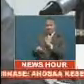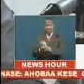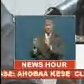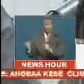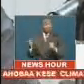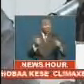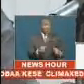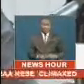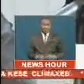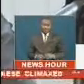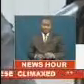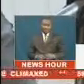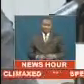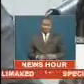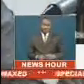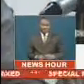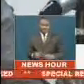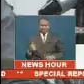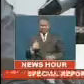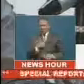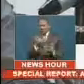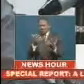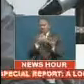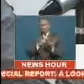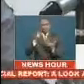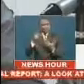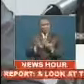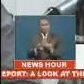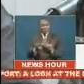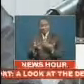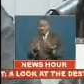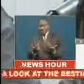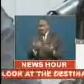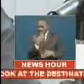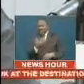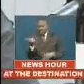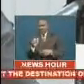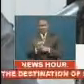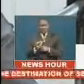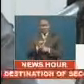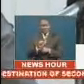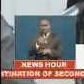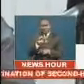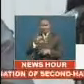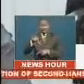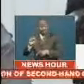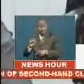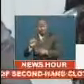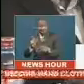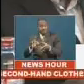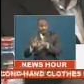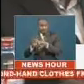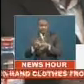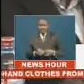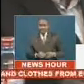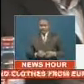very important. We want this project to represent a best practice in South-South cooperation.